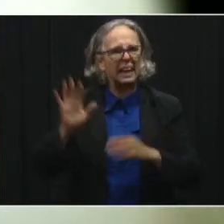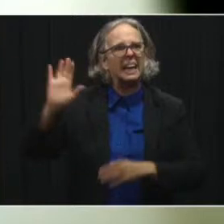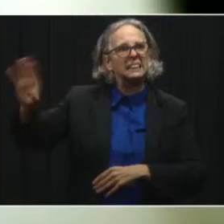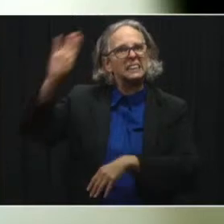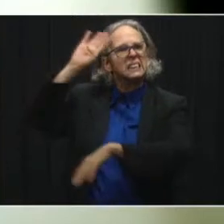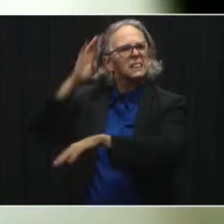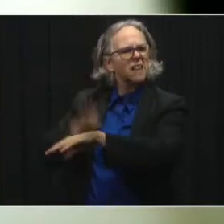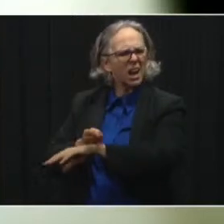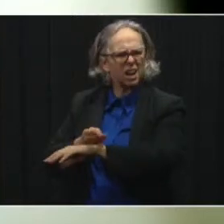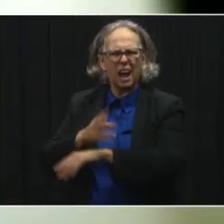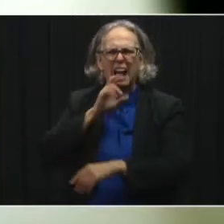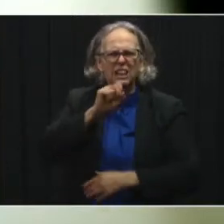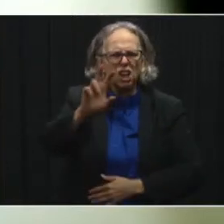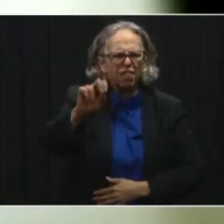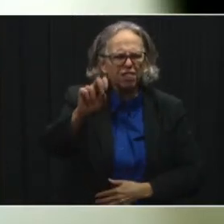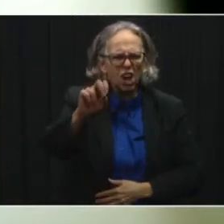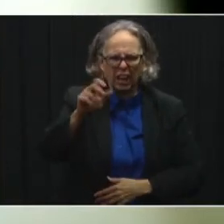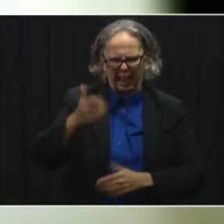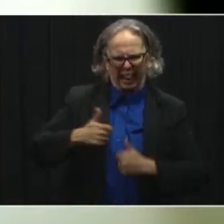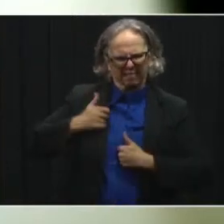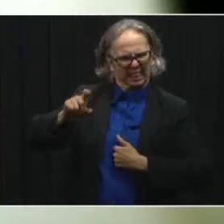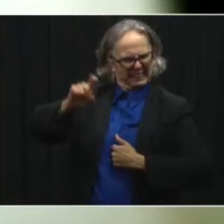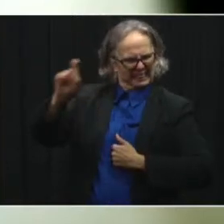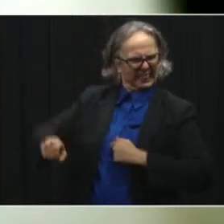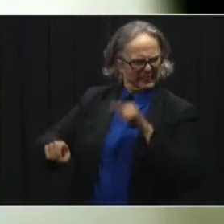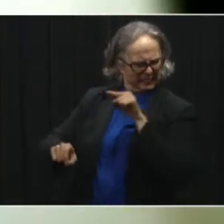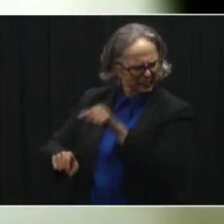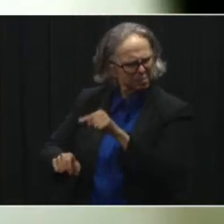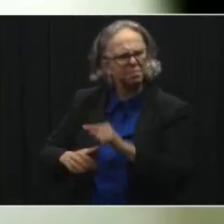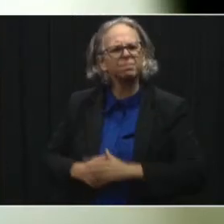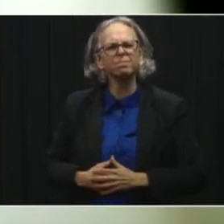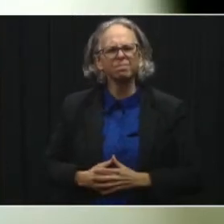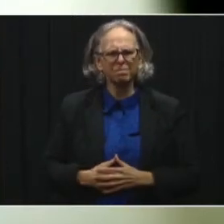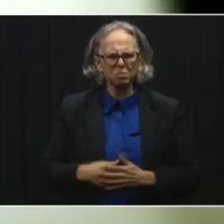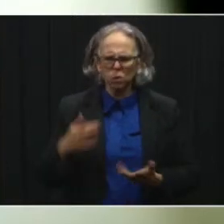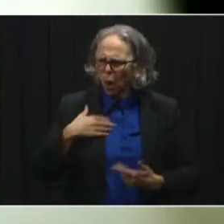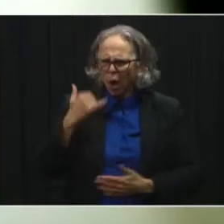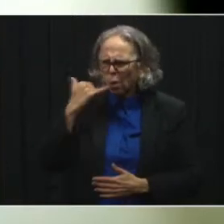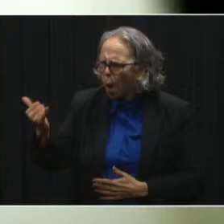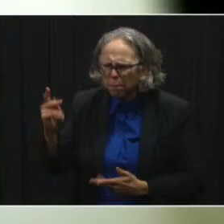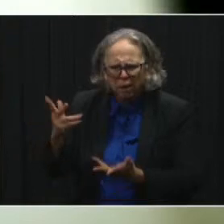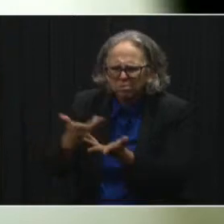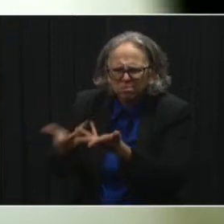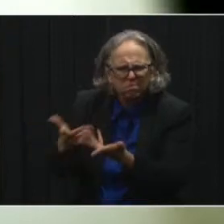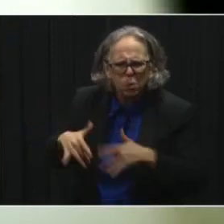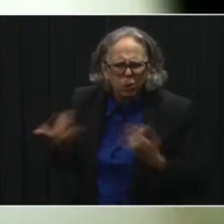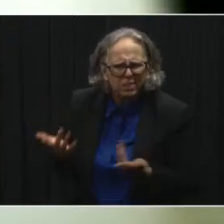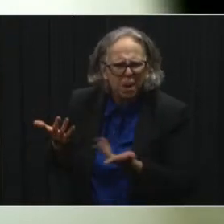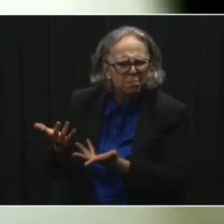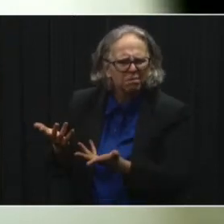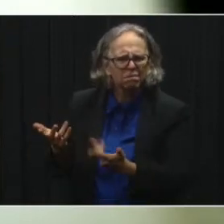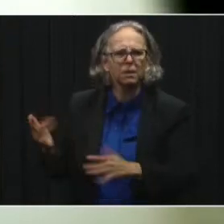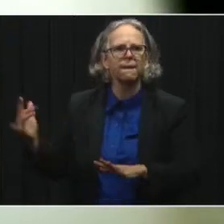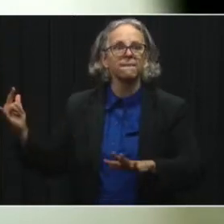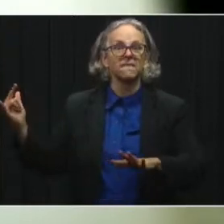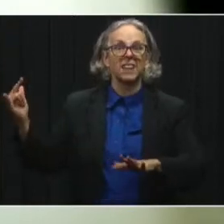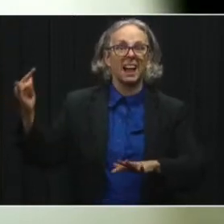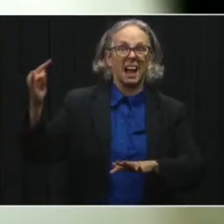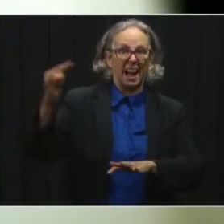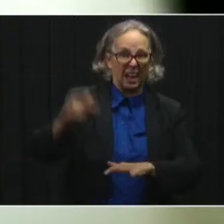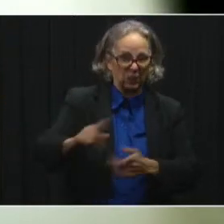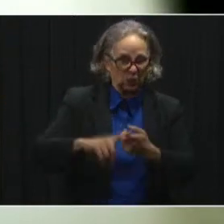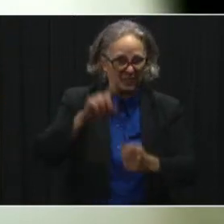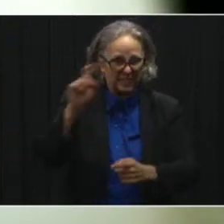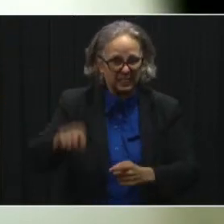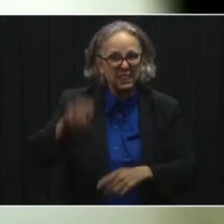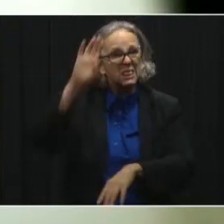When I called him back, he was at the airport heading back to Arkansas. His son, who was a father of 3, a husband who had worked 2